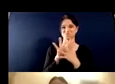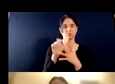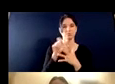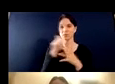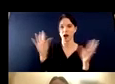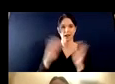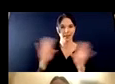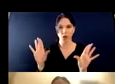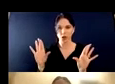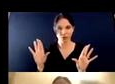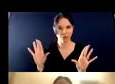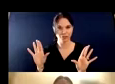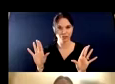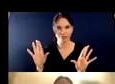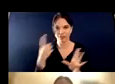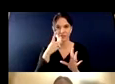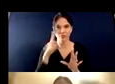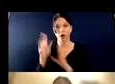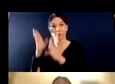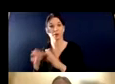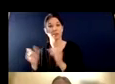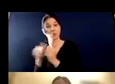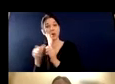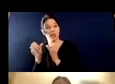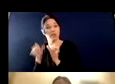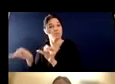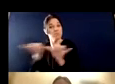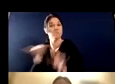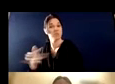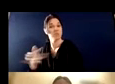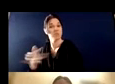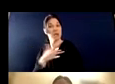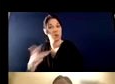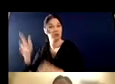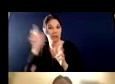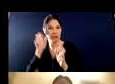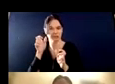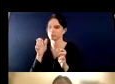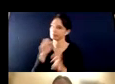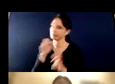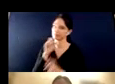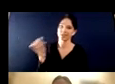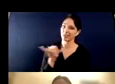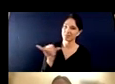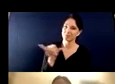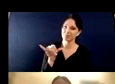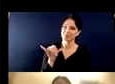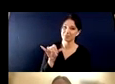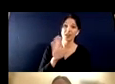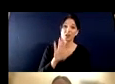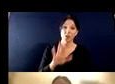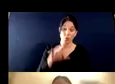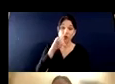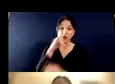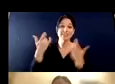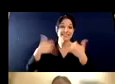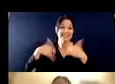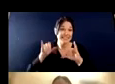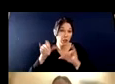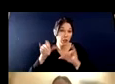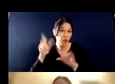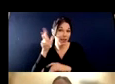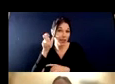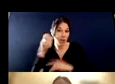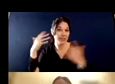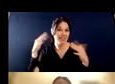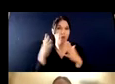hearing. Also important to keep in mind is that your child is still hearing sound through a speaker.